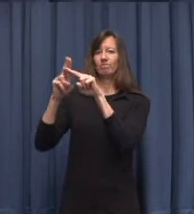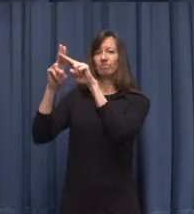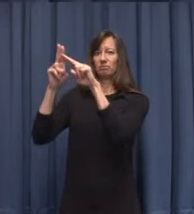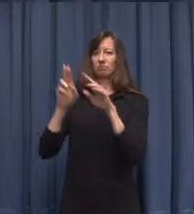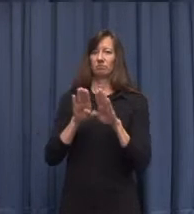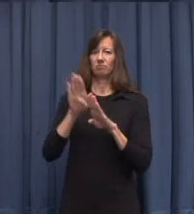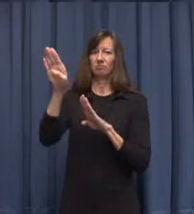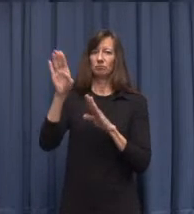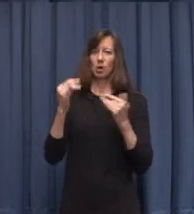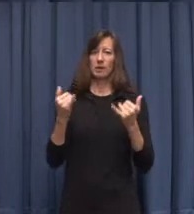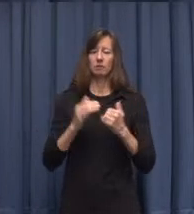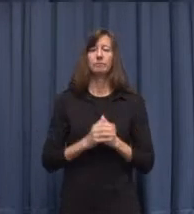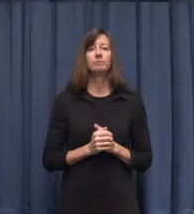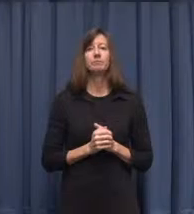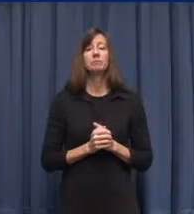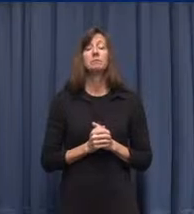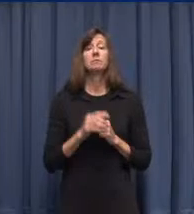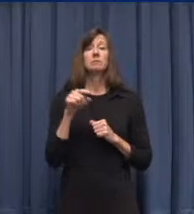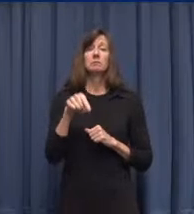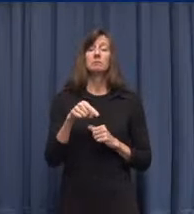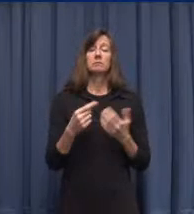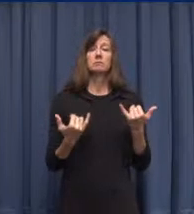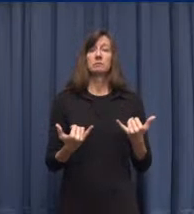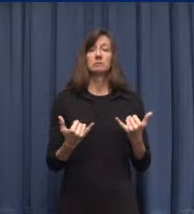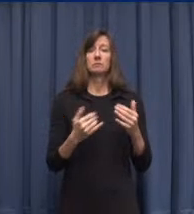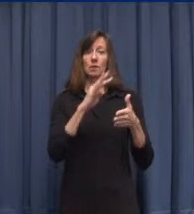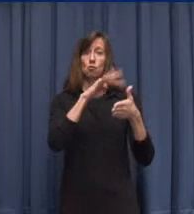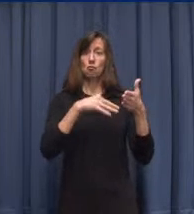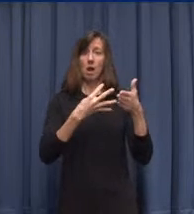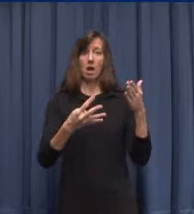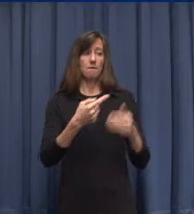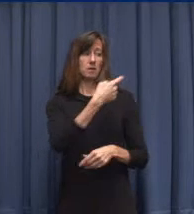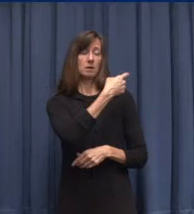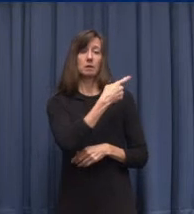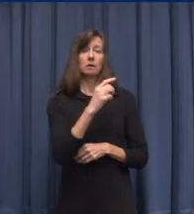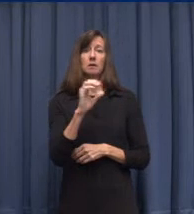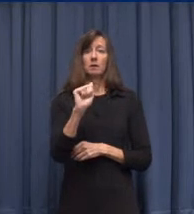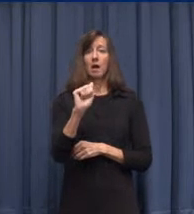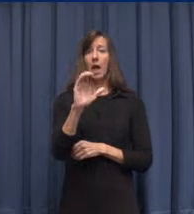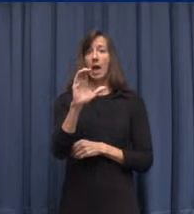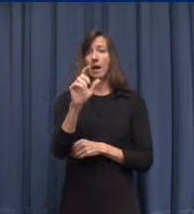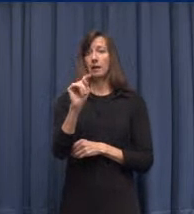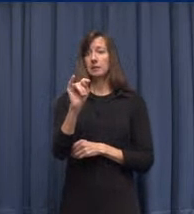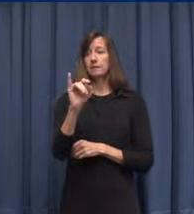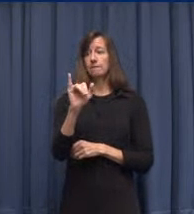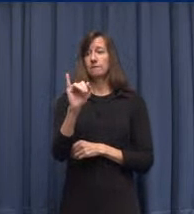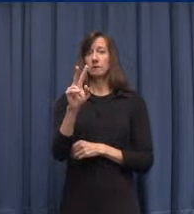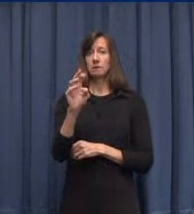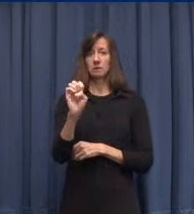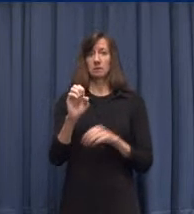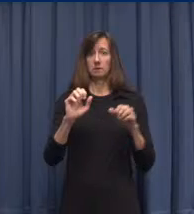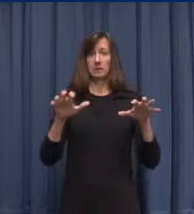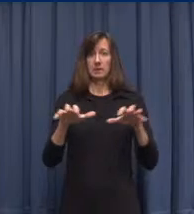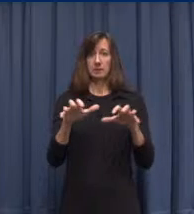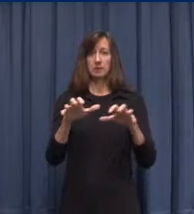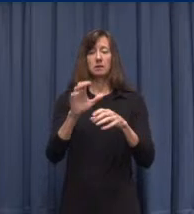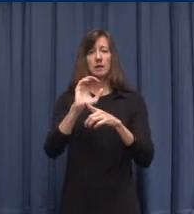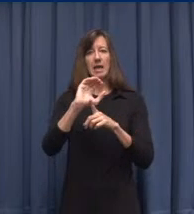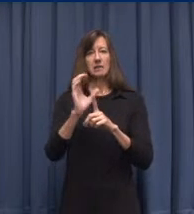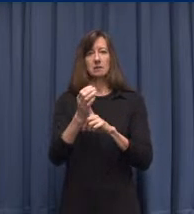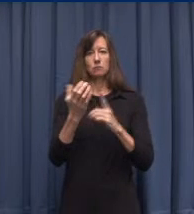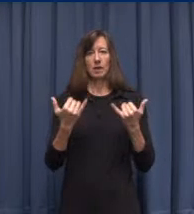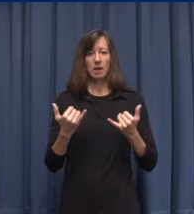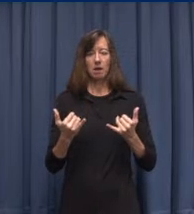Active case graph, this is where one of the places where you can now very clearly and distinctly see the